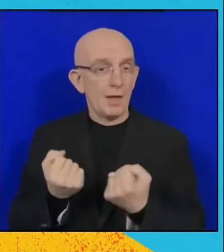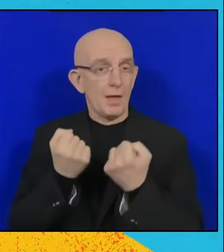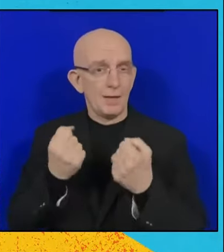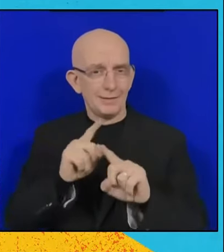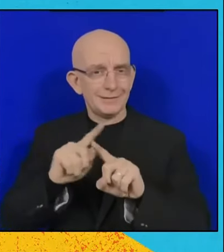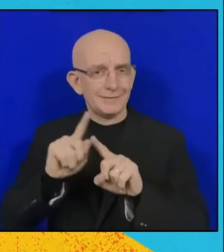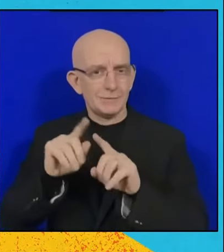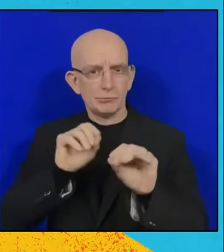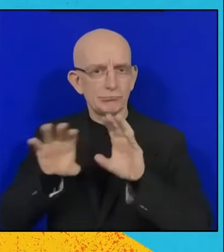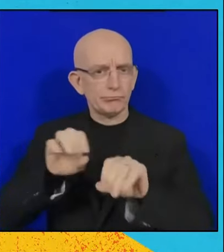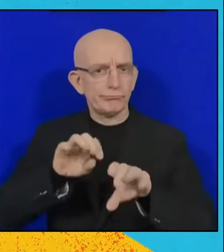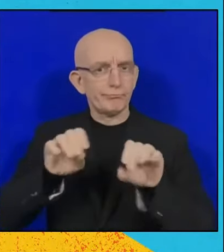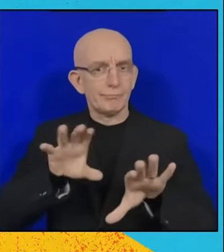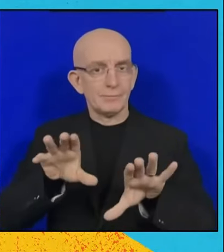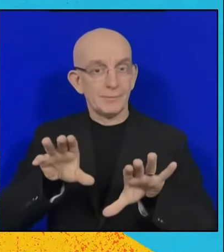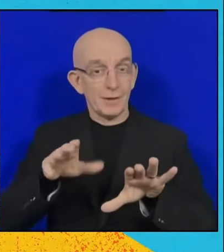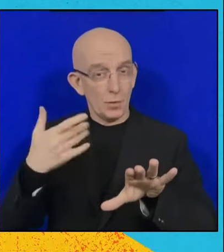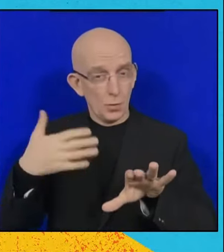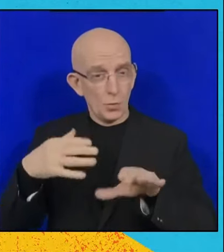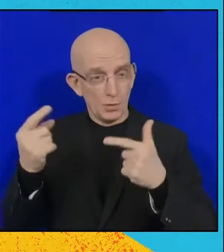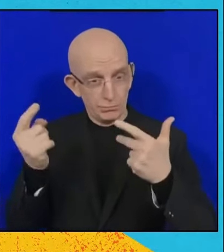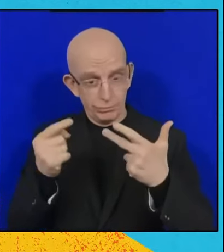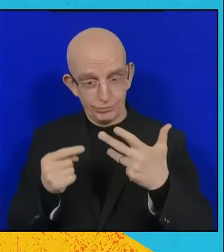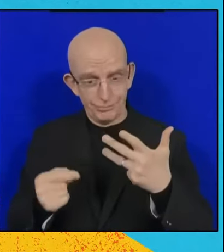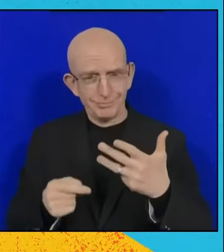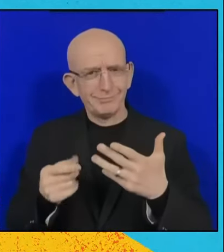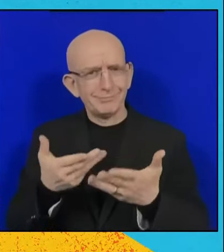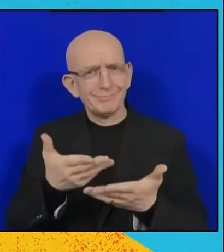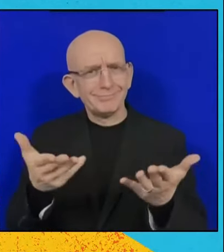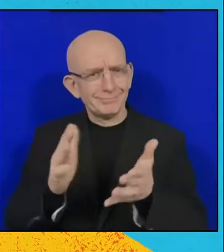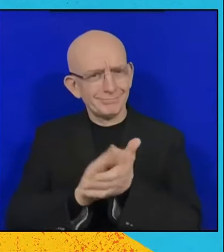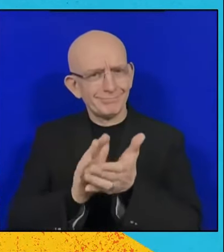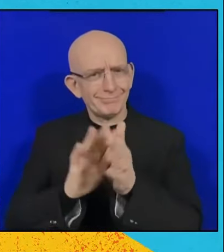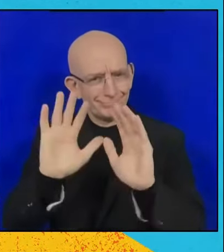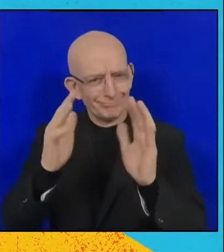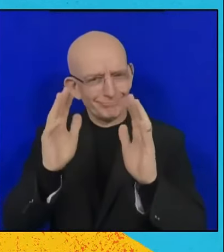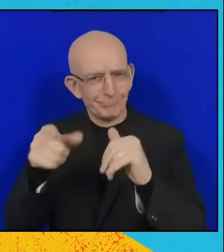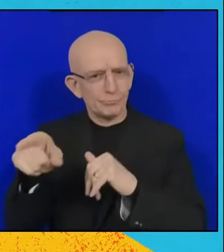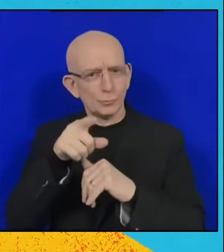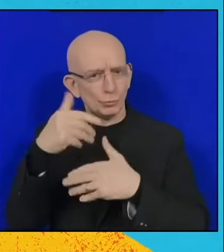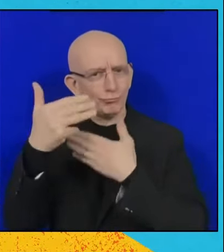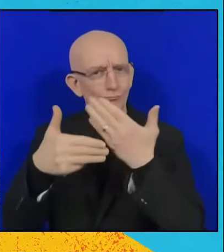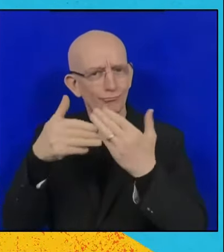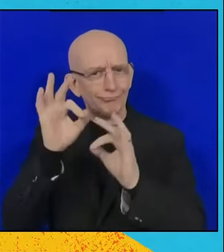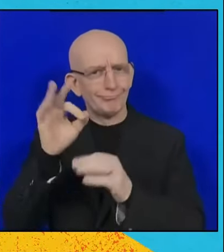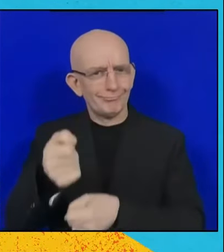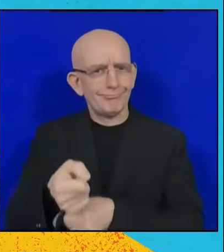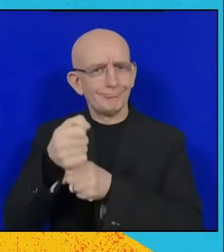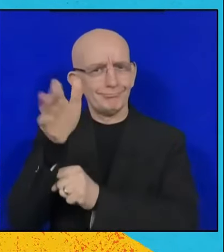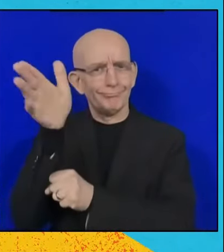You are winning already by being here, being involved, and being heard.